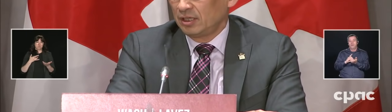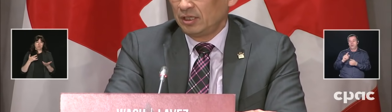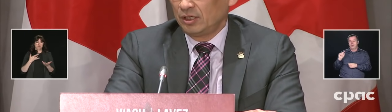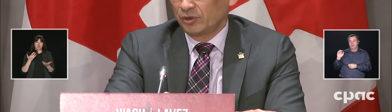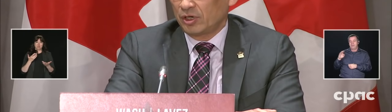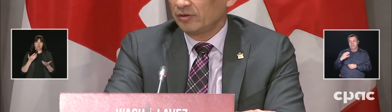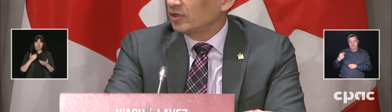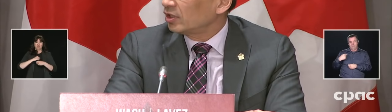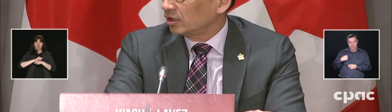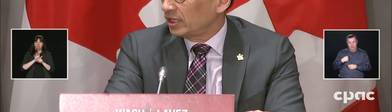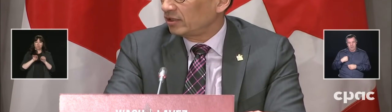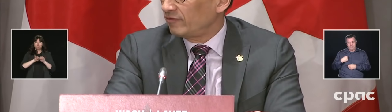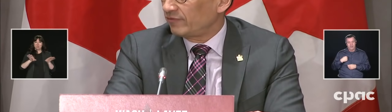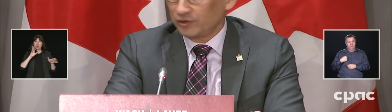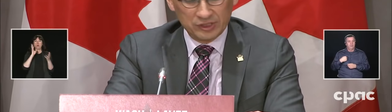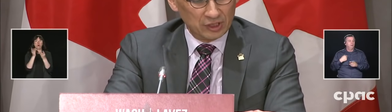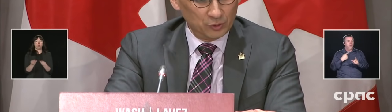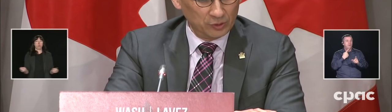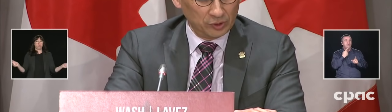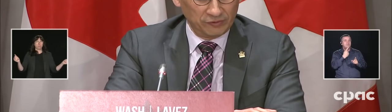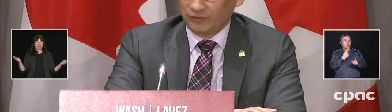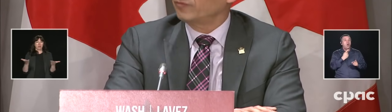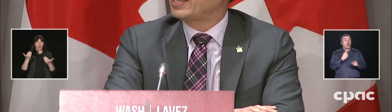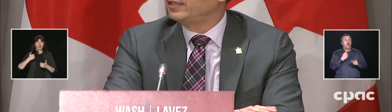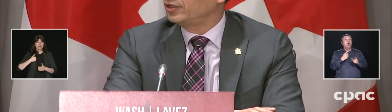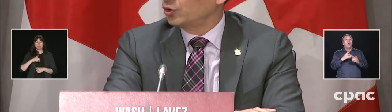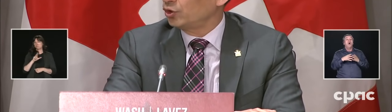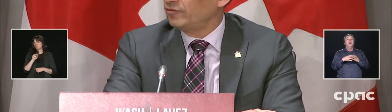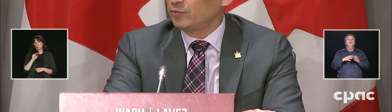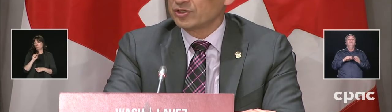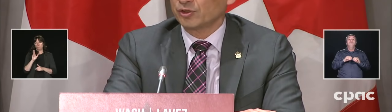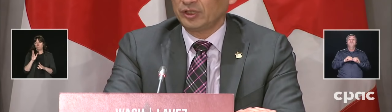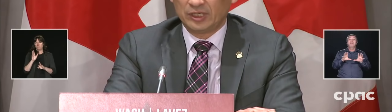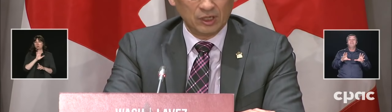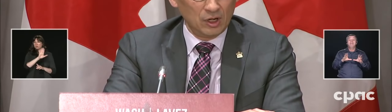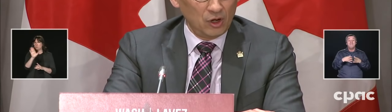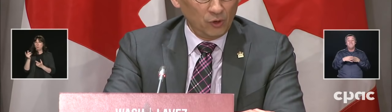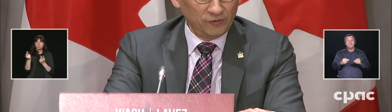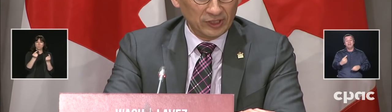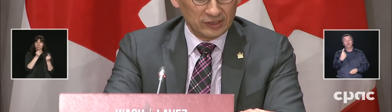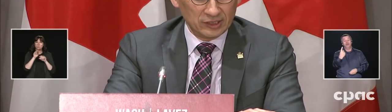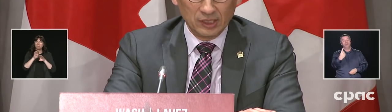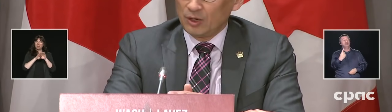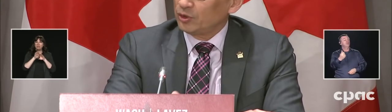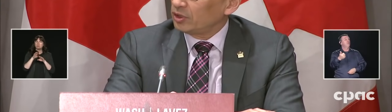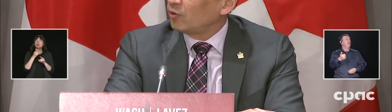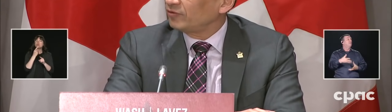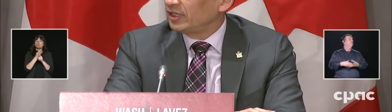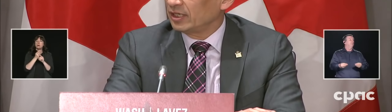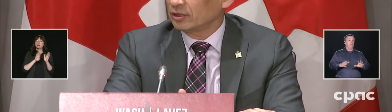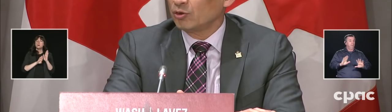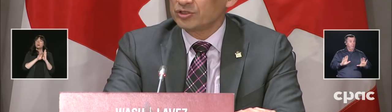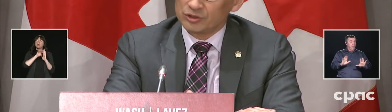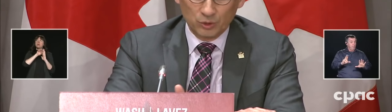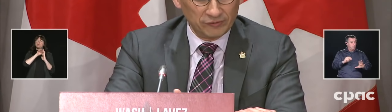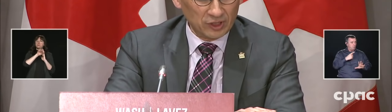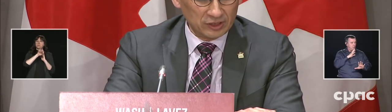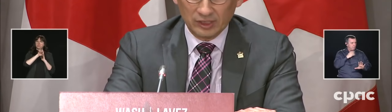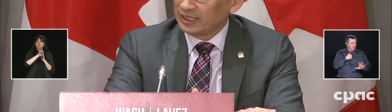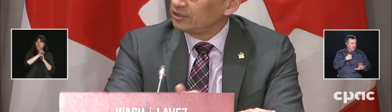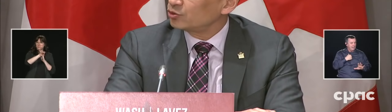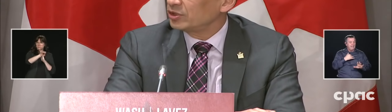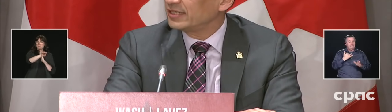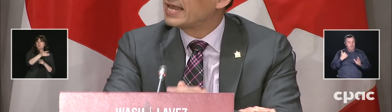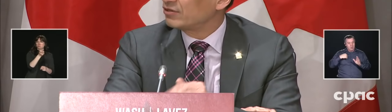Canada. With all of our collective efforts, we're flattening the curve, and we're certainly hopeful that we're on hopefully close to, or if